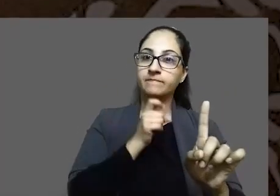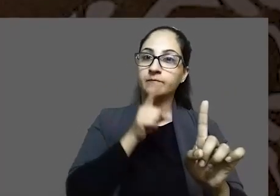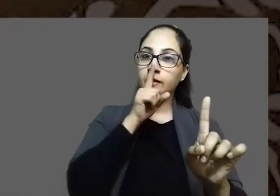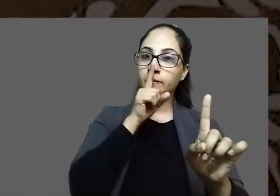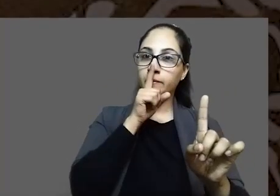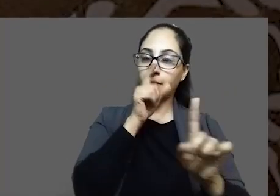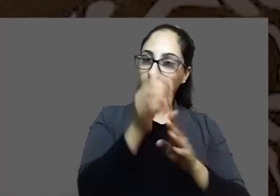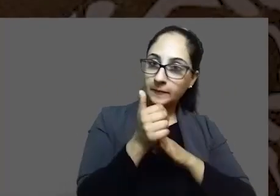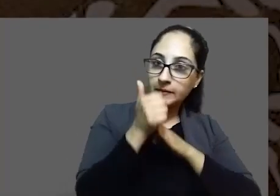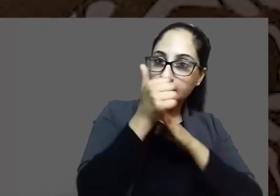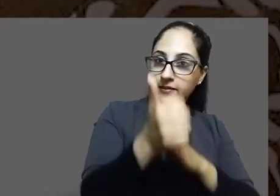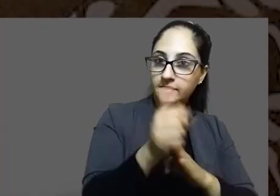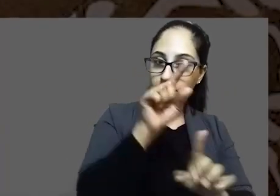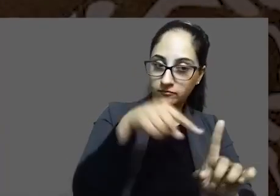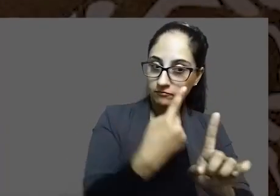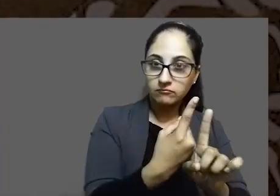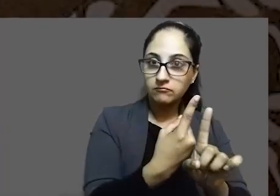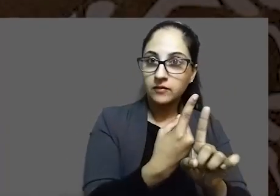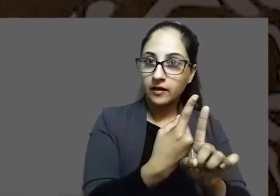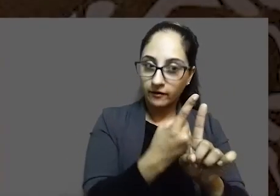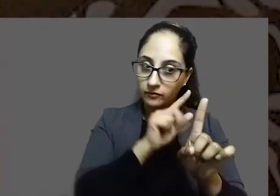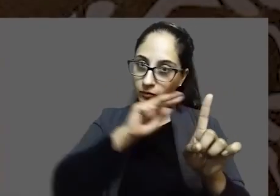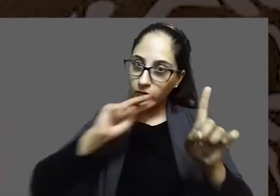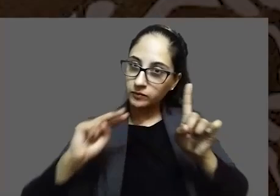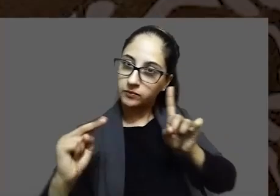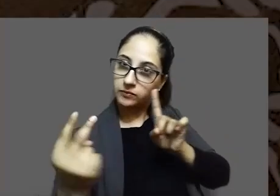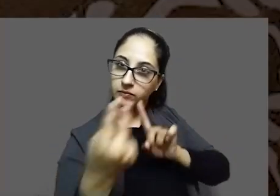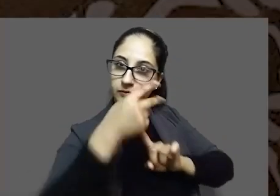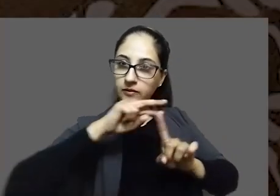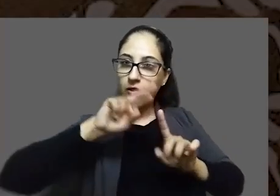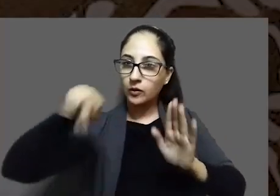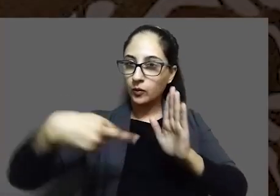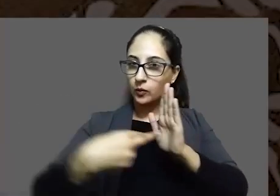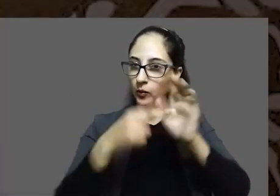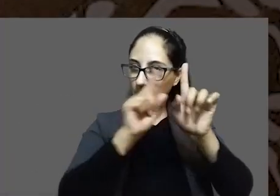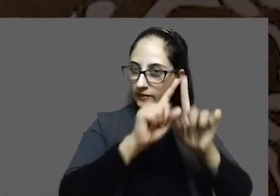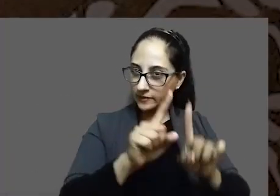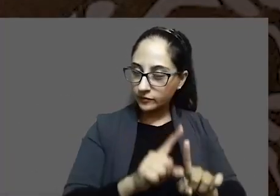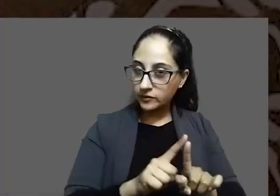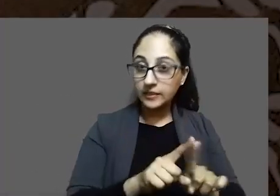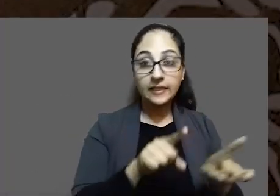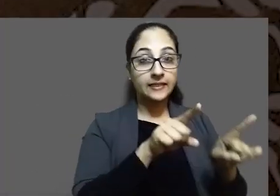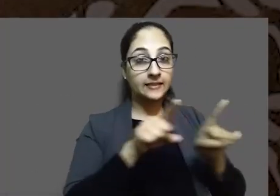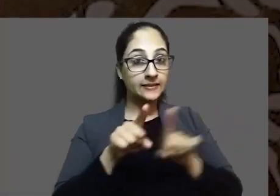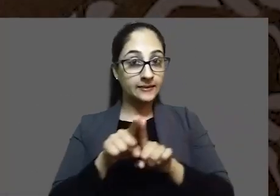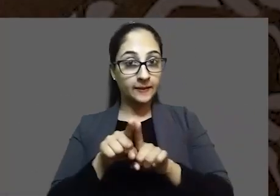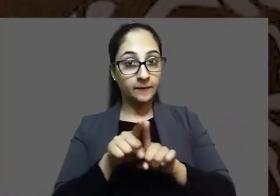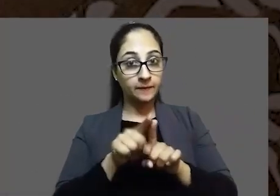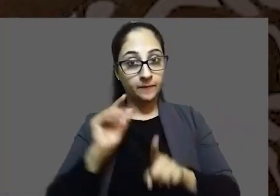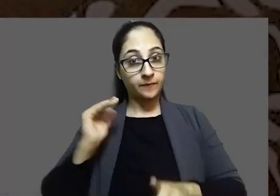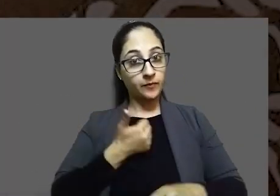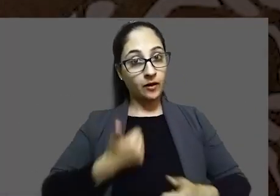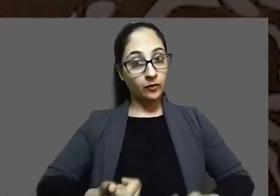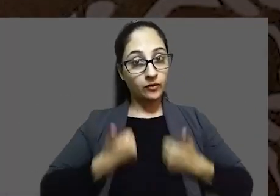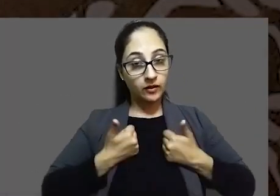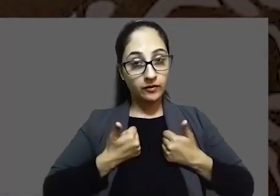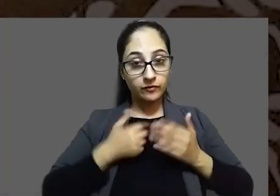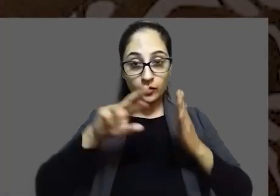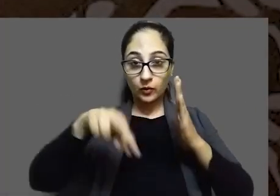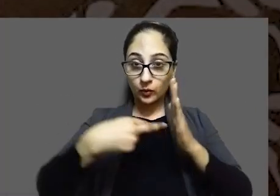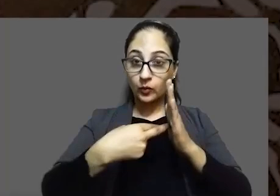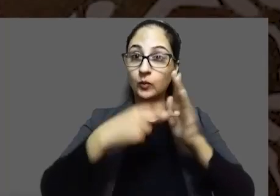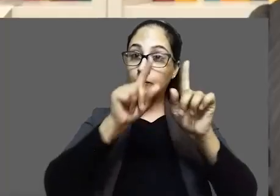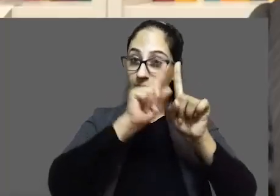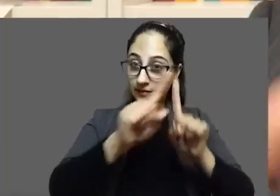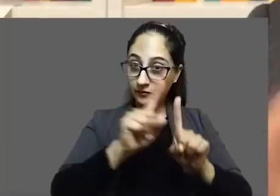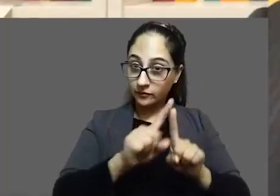these stories to figure out how, as we struggle and the best way to live our lives, we have this guidance, we have these examples in order to